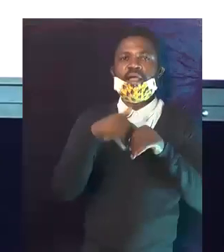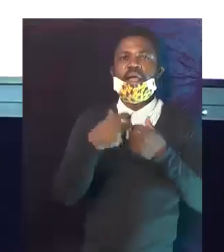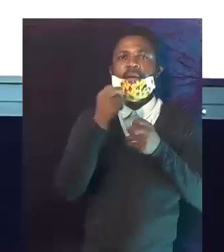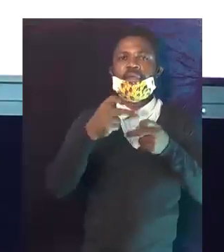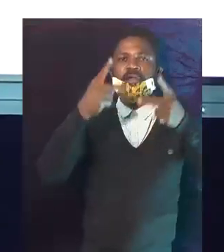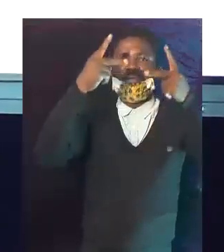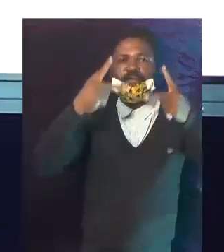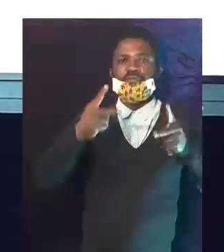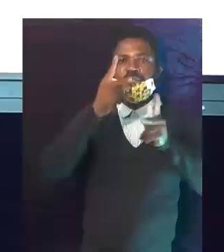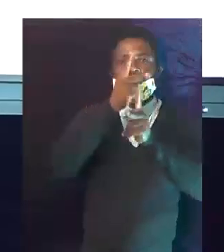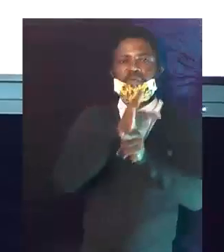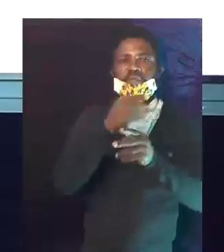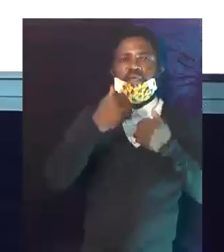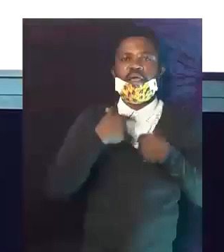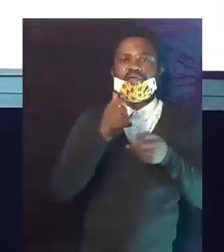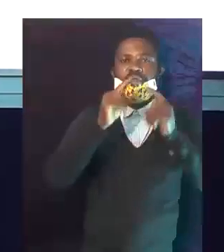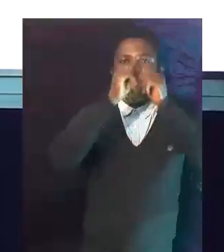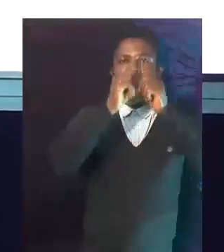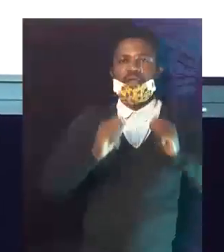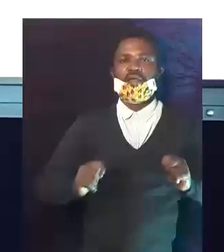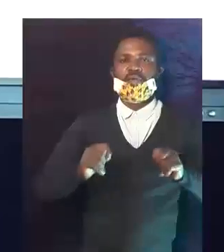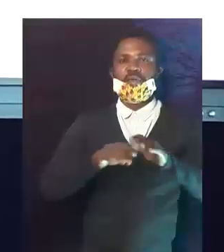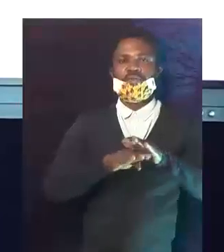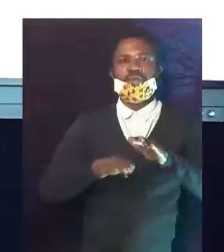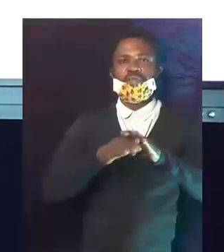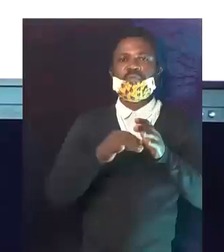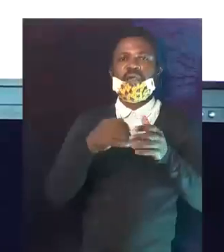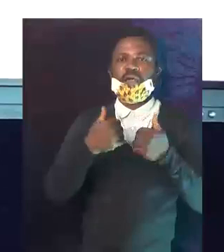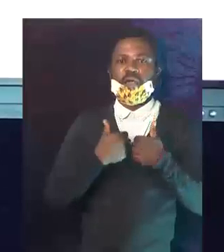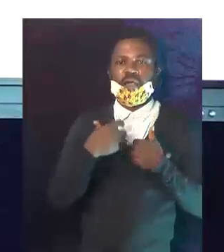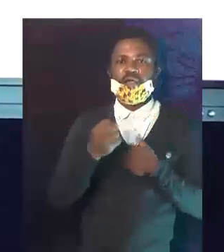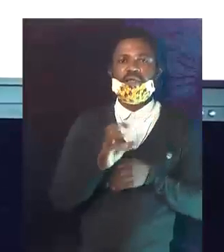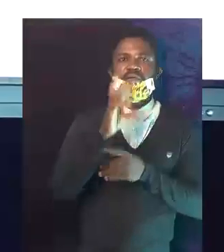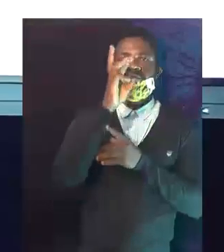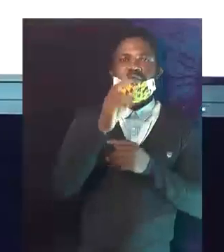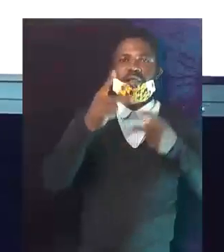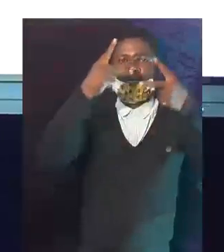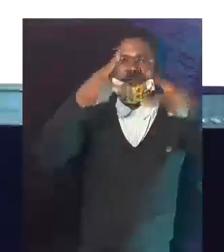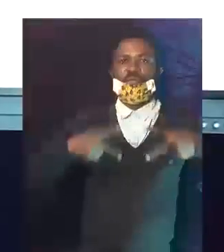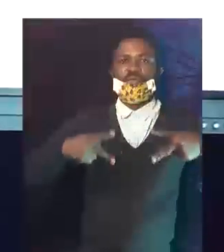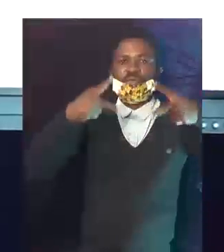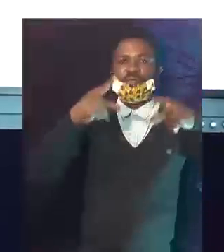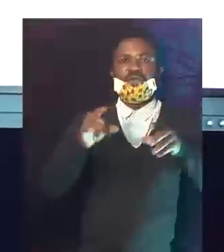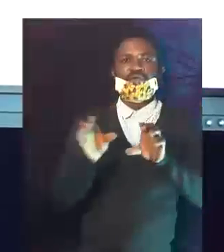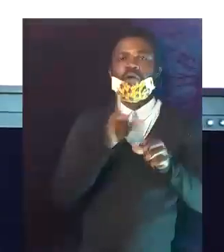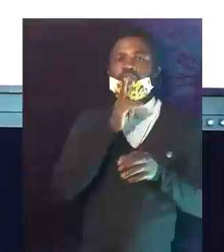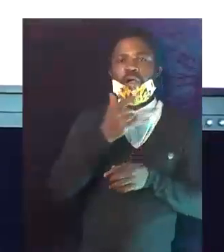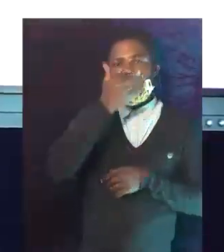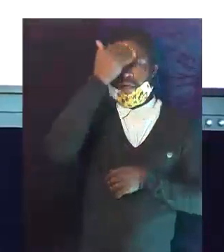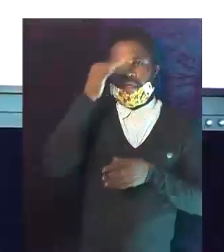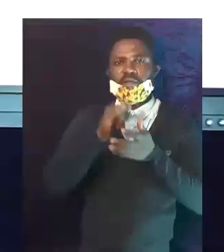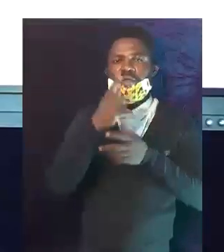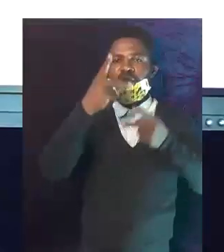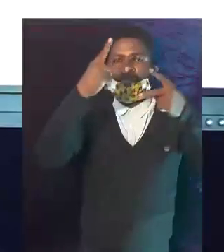how many vertices has a triangular prism? A triangular prism has 6 vertices. Do not forget